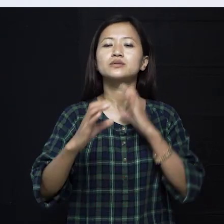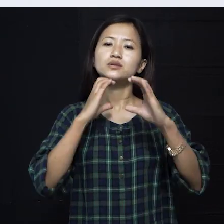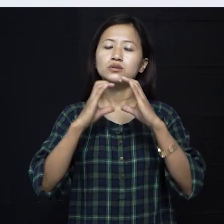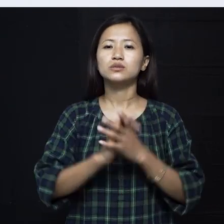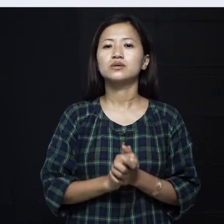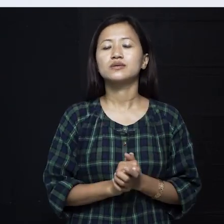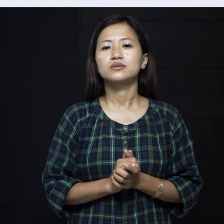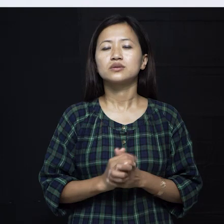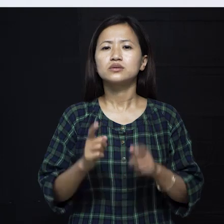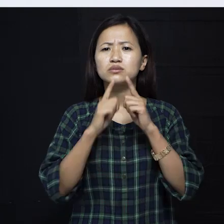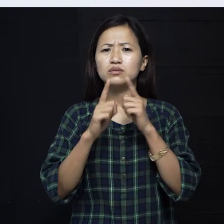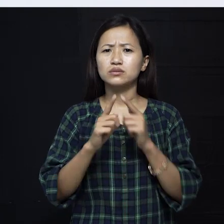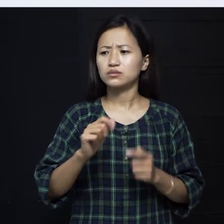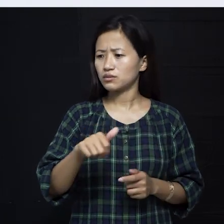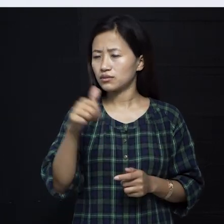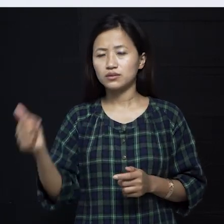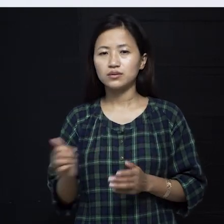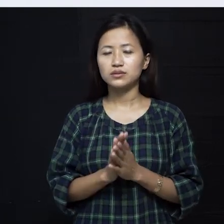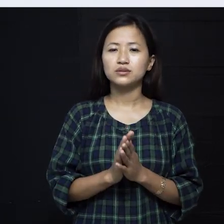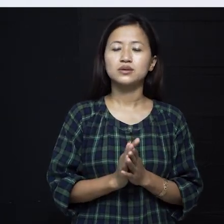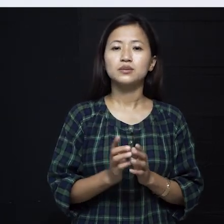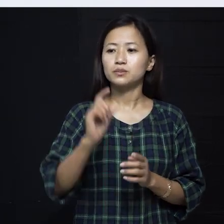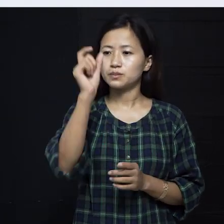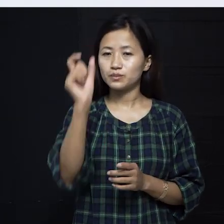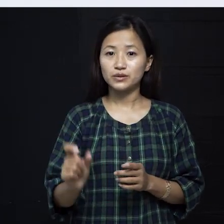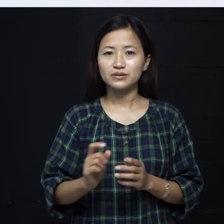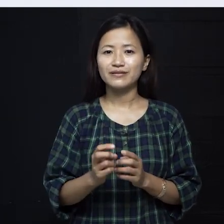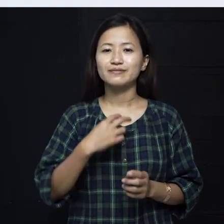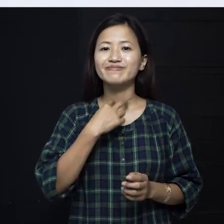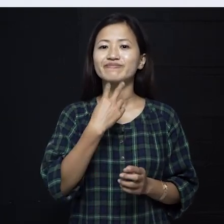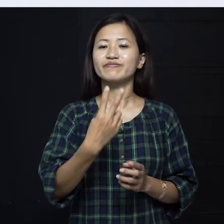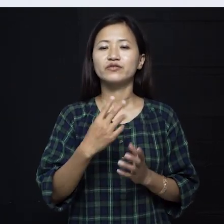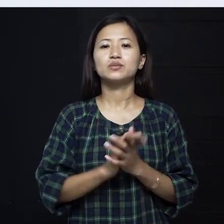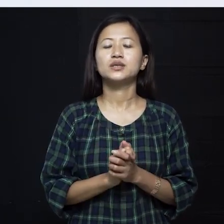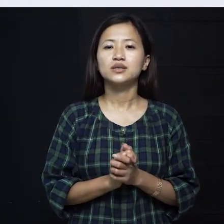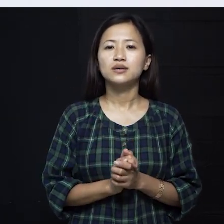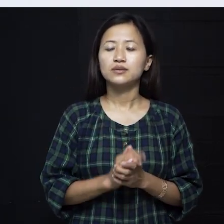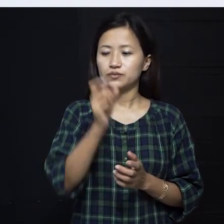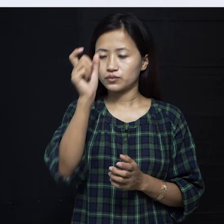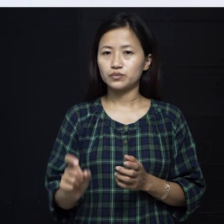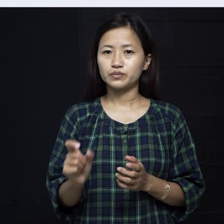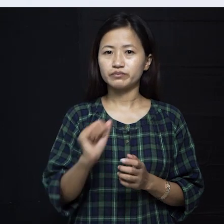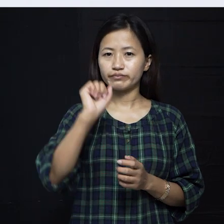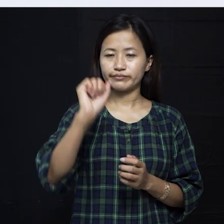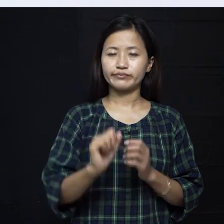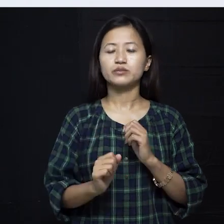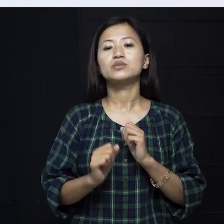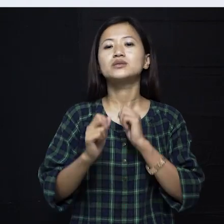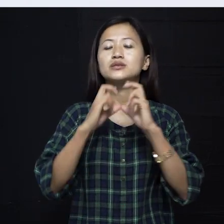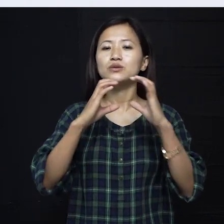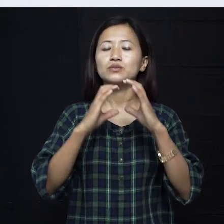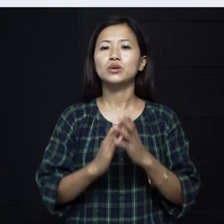or when you try to talk to another person verbally, okay? So all these are to do with personal communication.